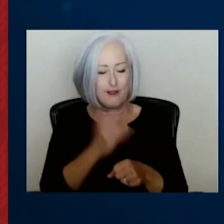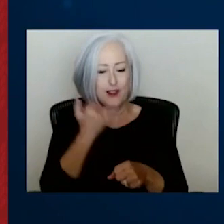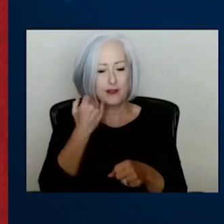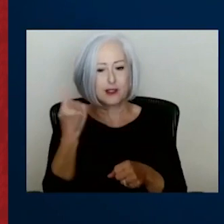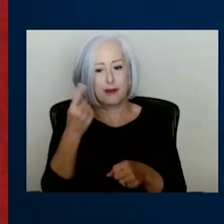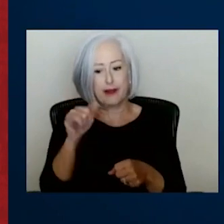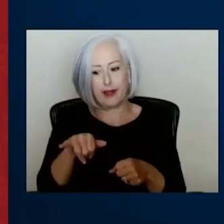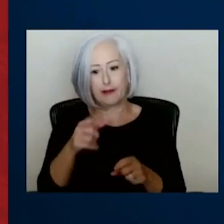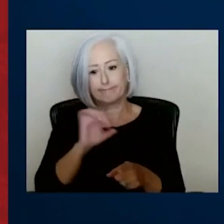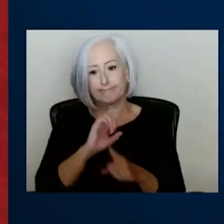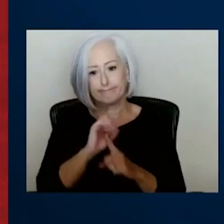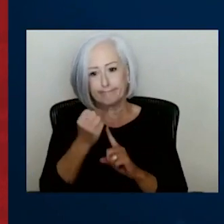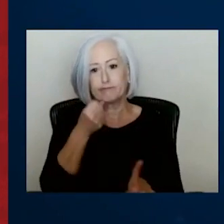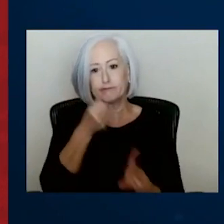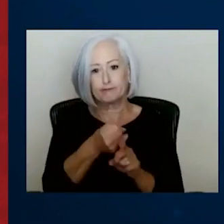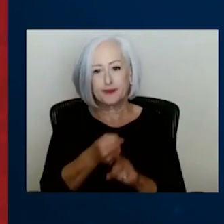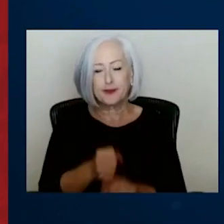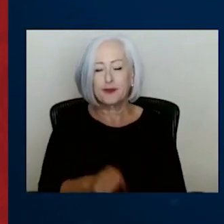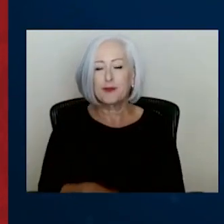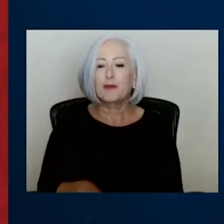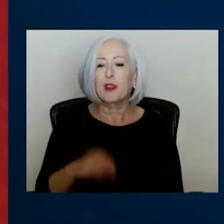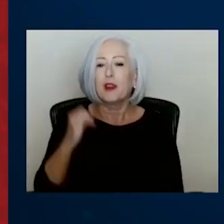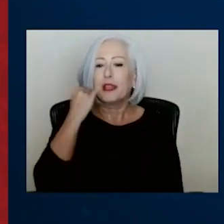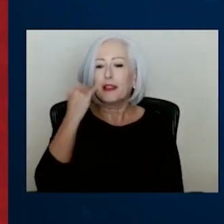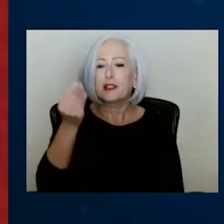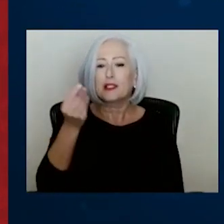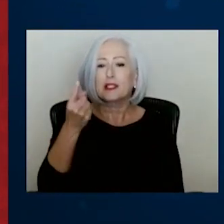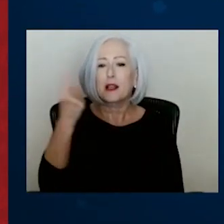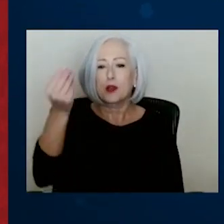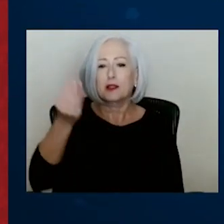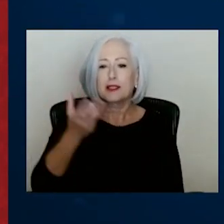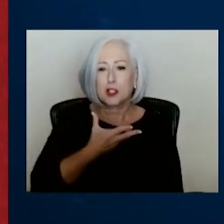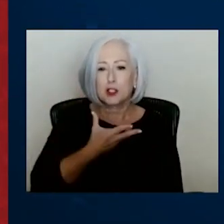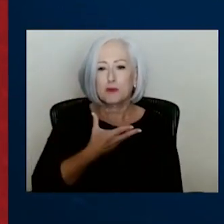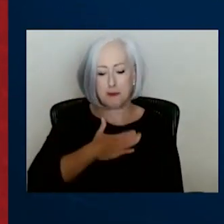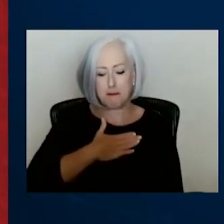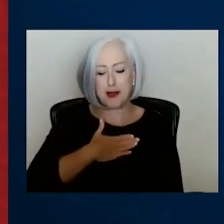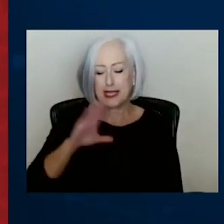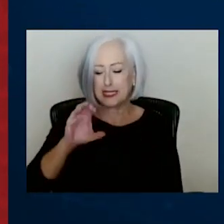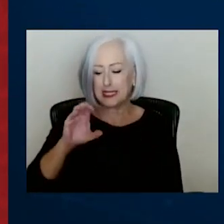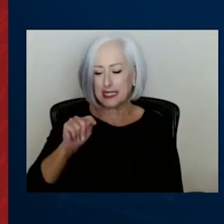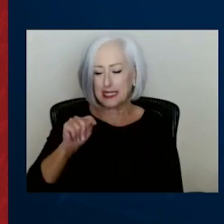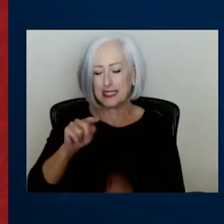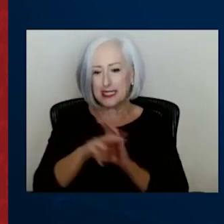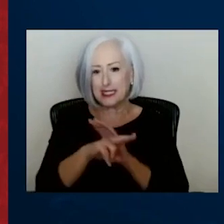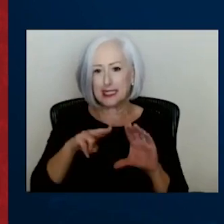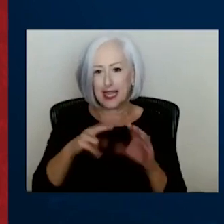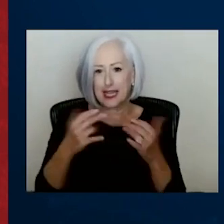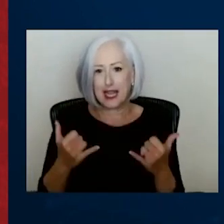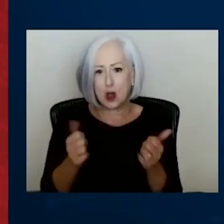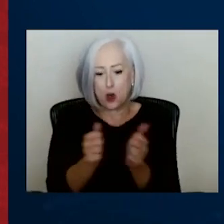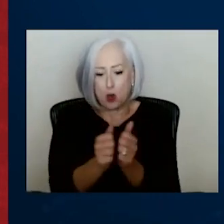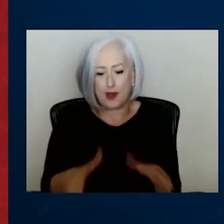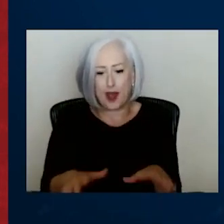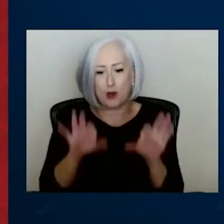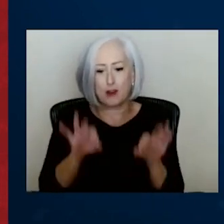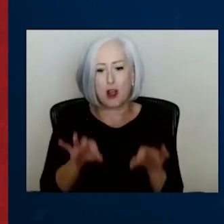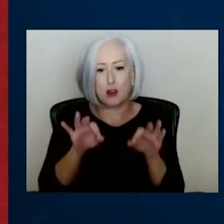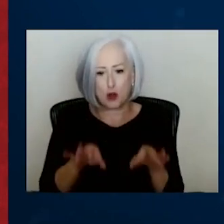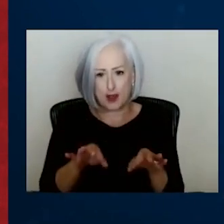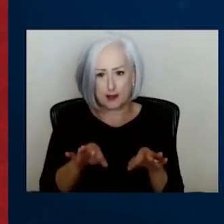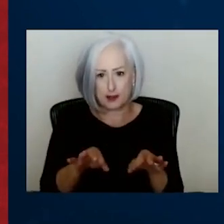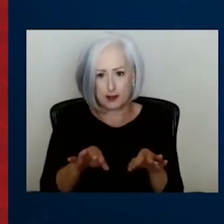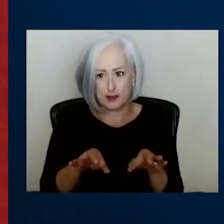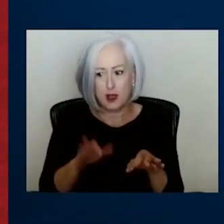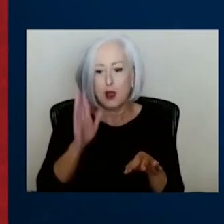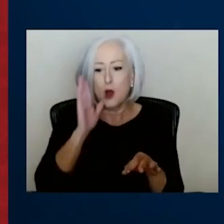if notified that your CT scan will now be without contrast because of the shortage, will the doctor notify me